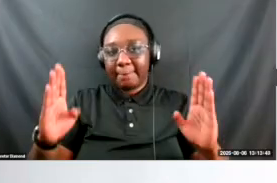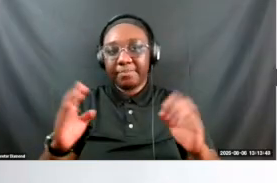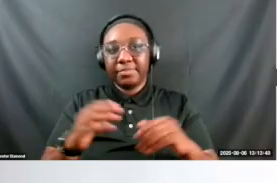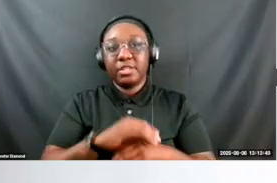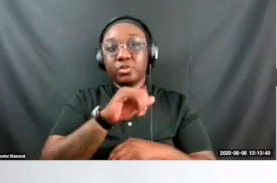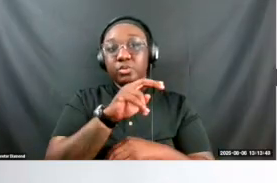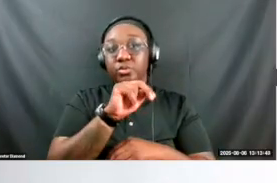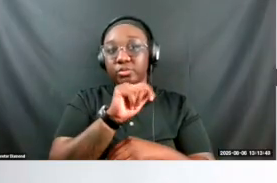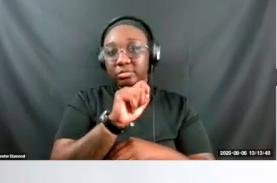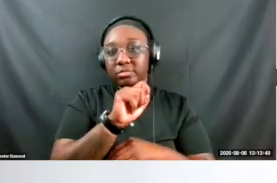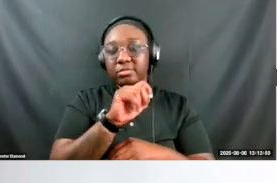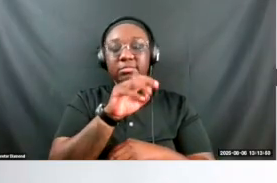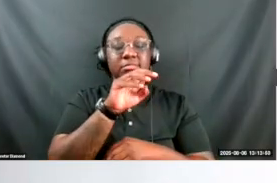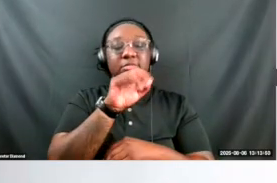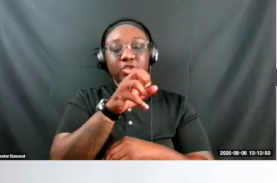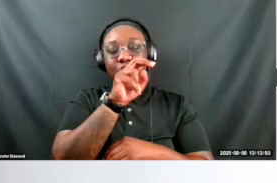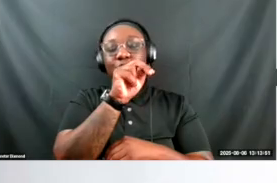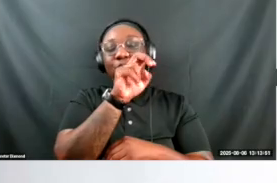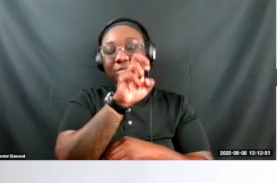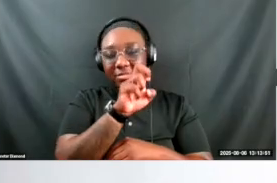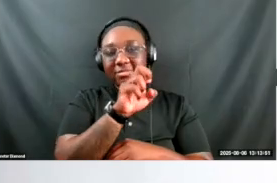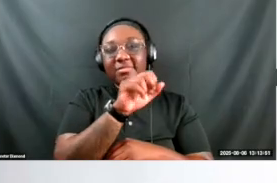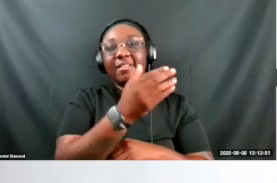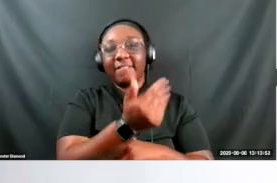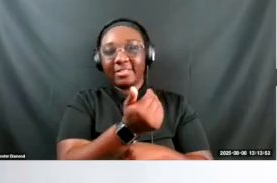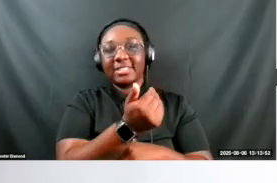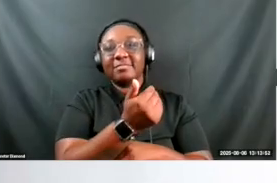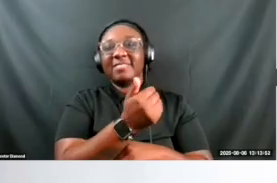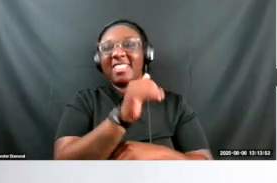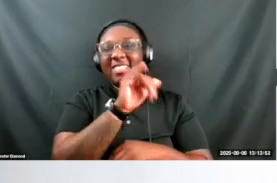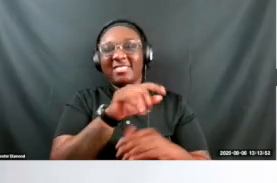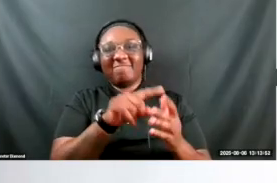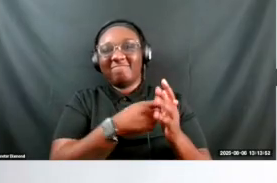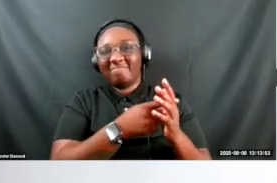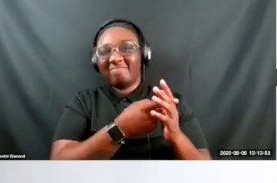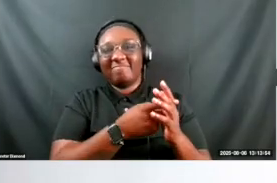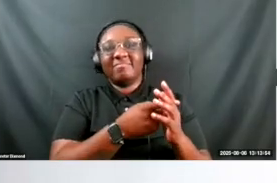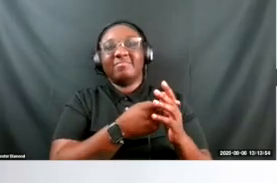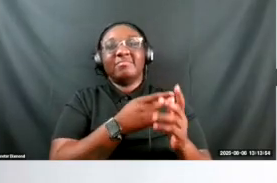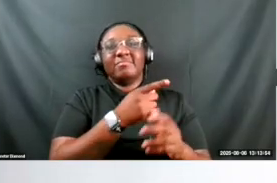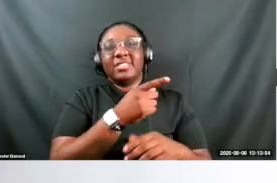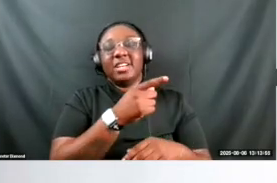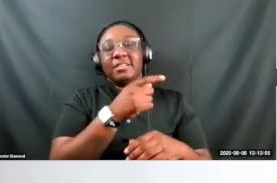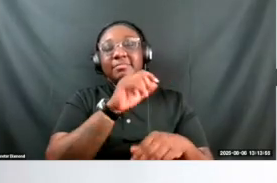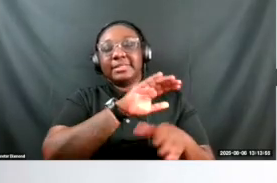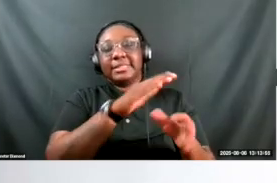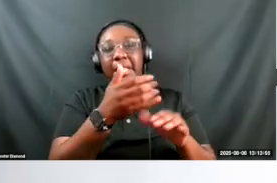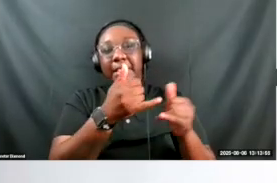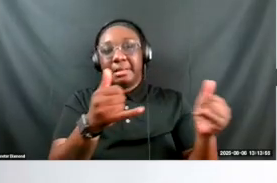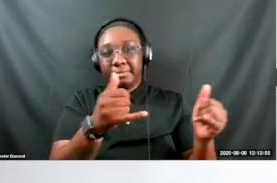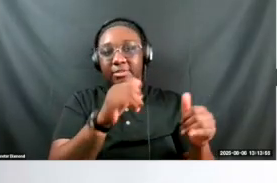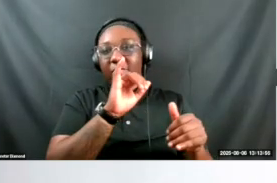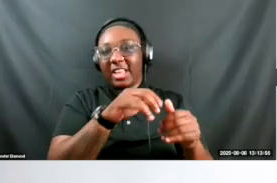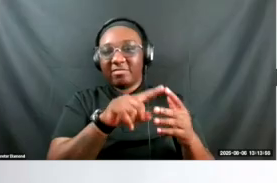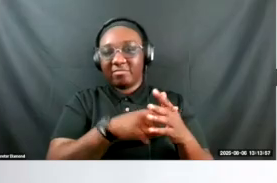constitutional deadline for the legislature to pass the budget. Our June kickoff workshop on June 17th began the official process for us to collaborate